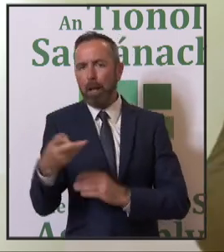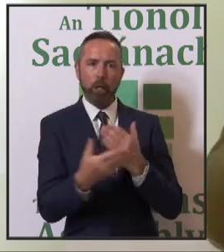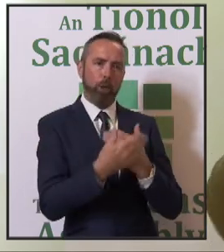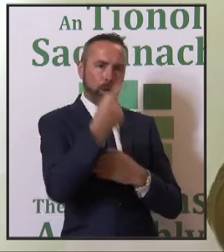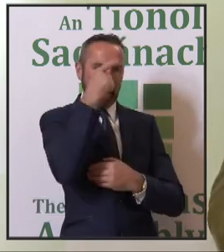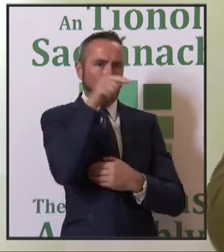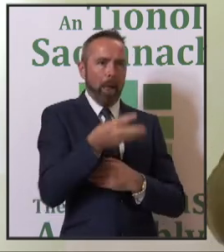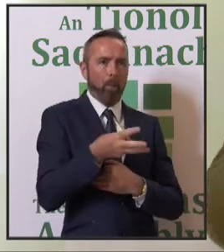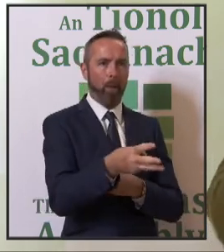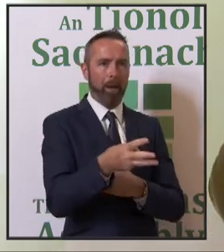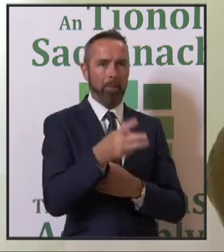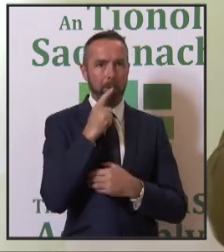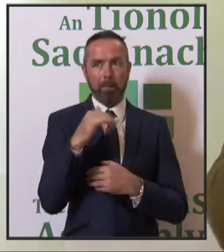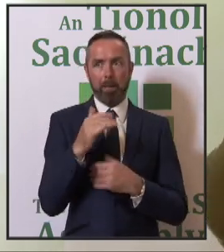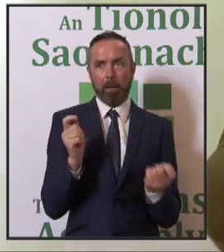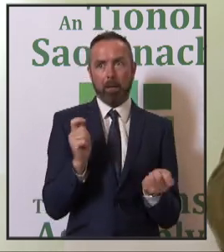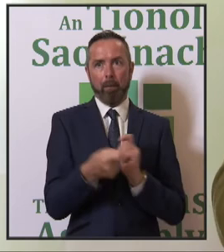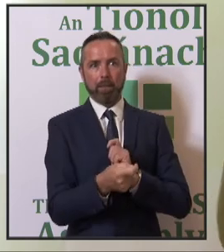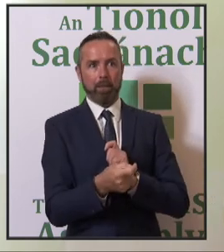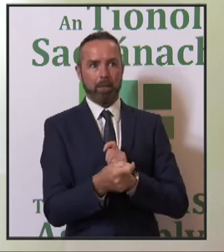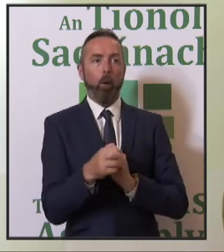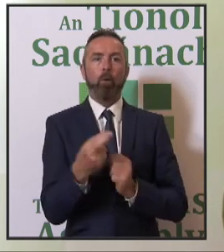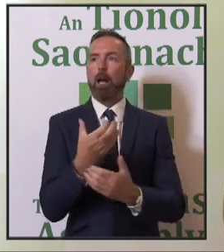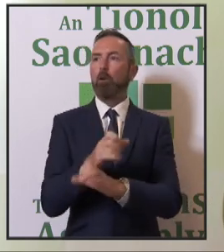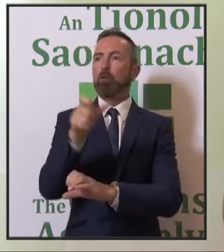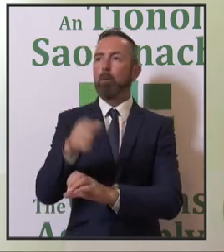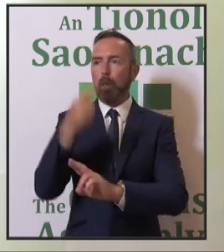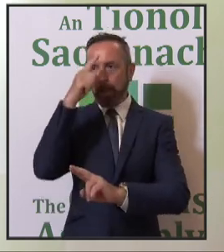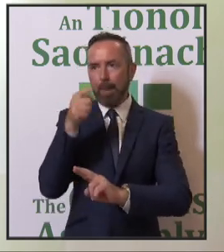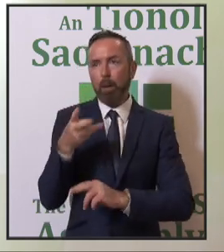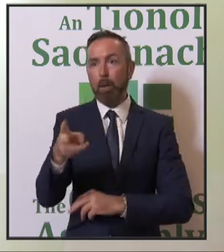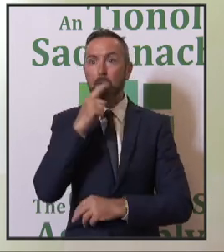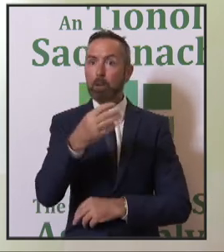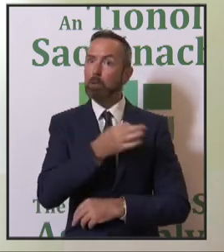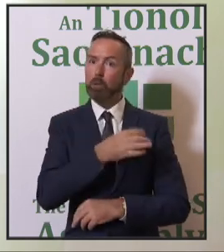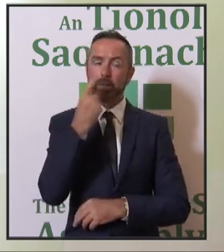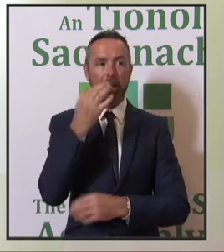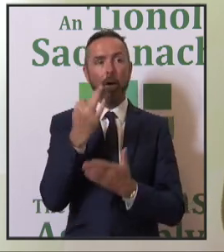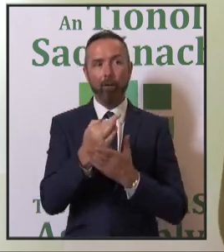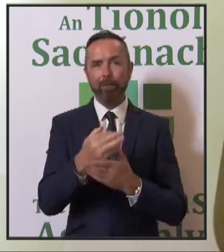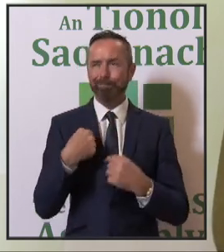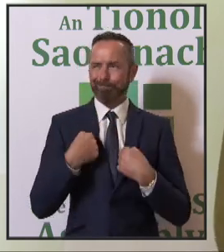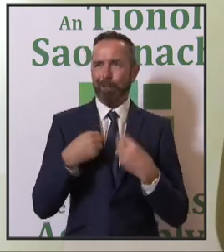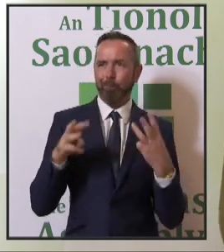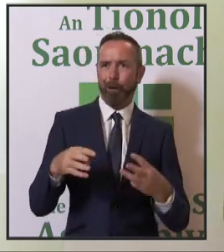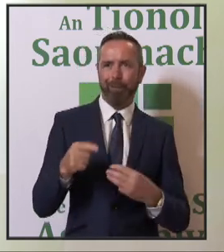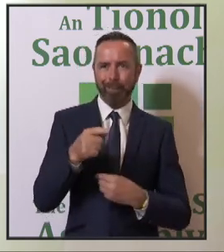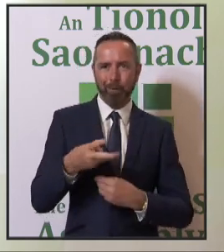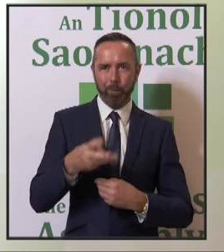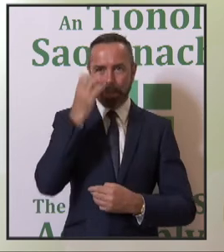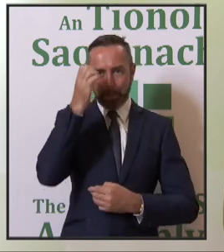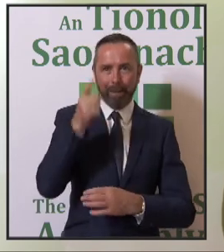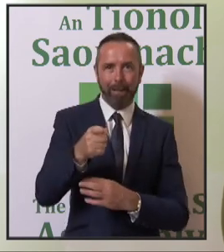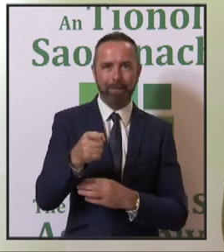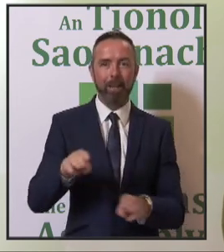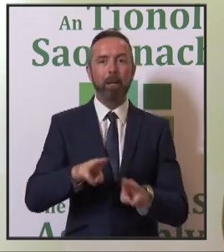that, you know, a rural person will think this, and it's good to see that often you're wrong in that, and people are very